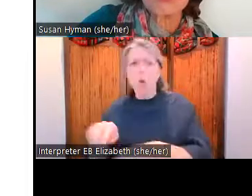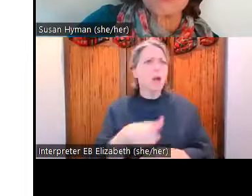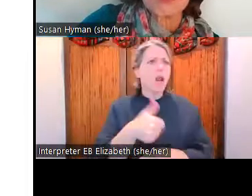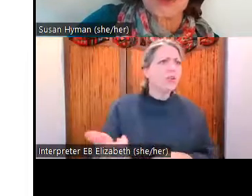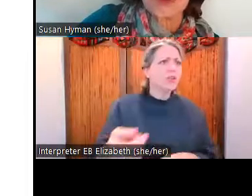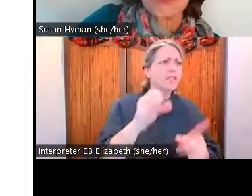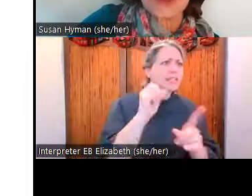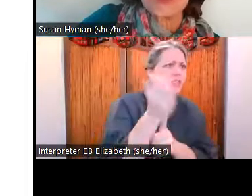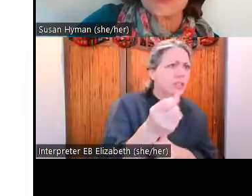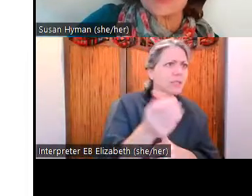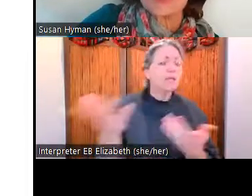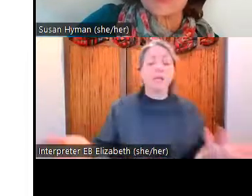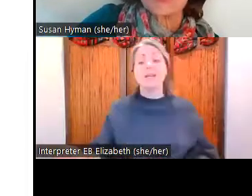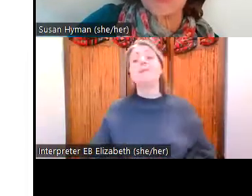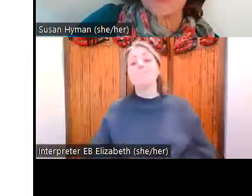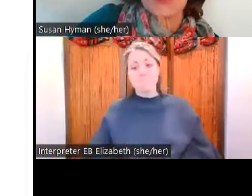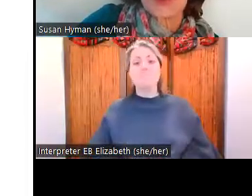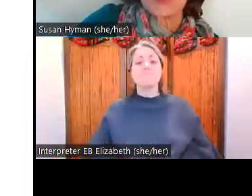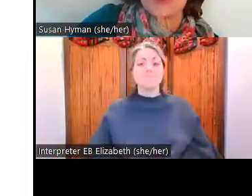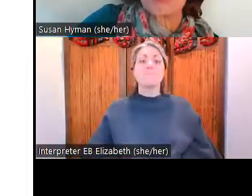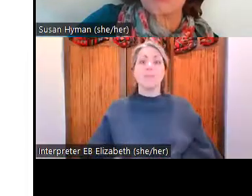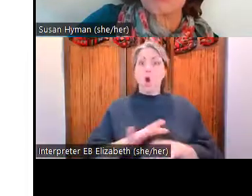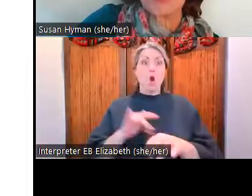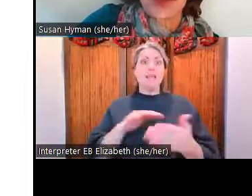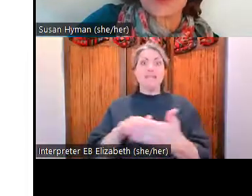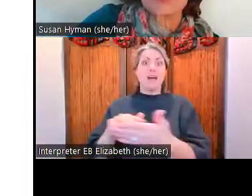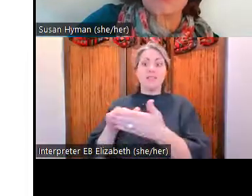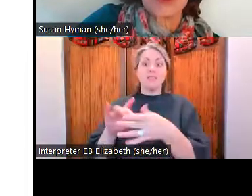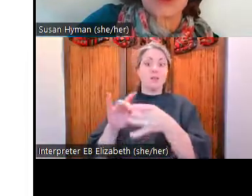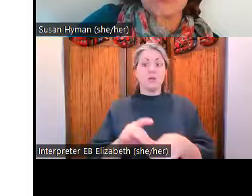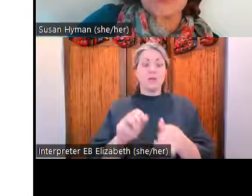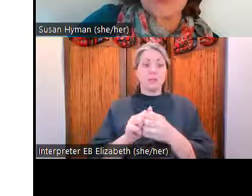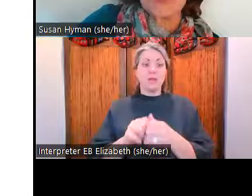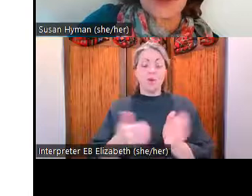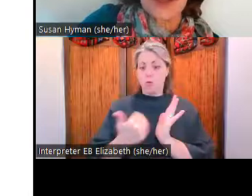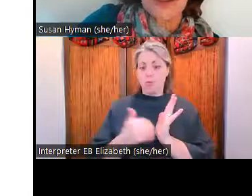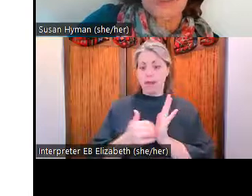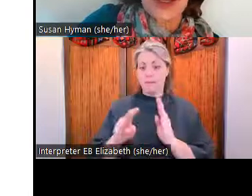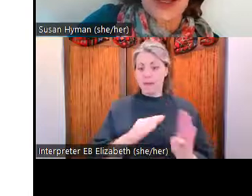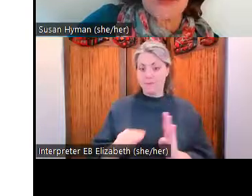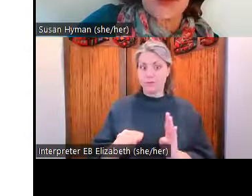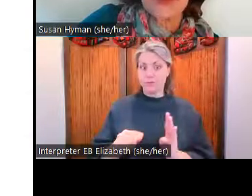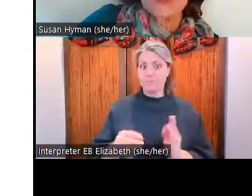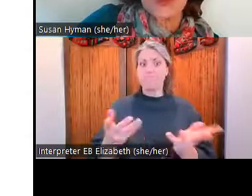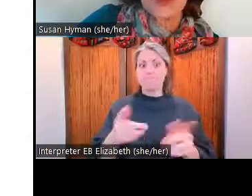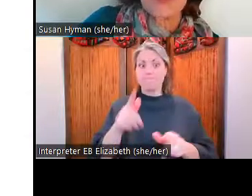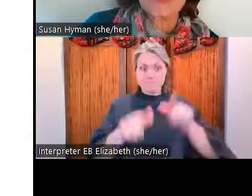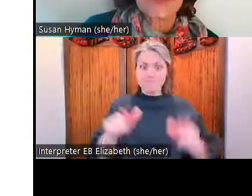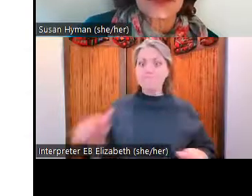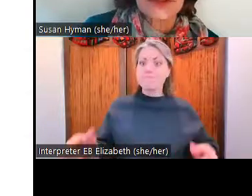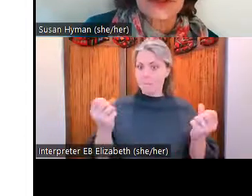studies, that some were associated with repetitive behaviors. When you